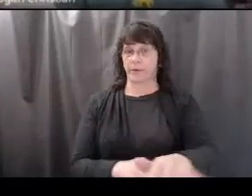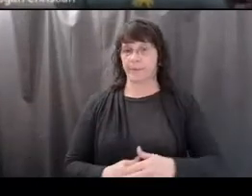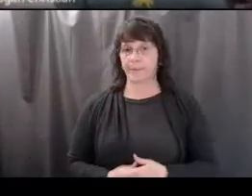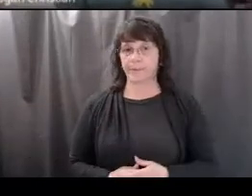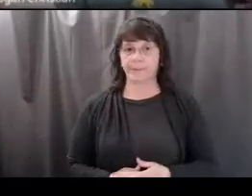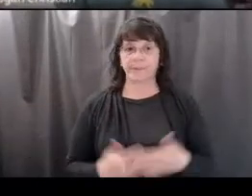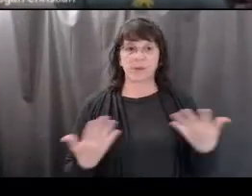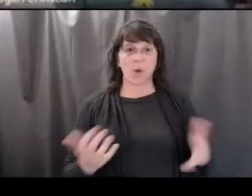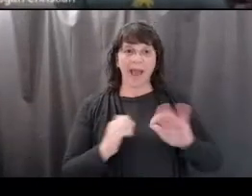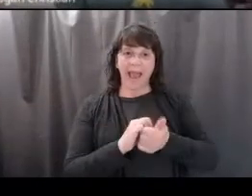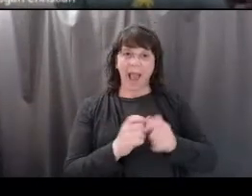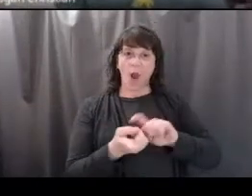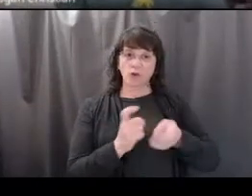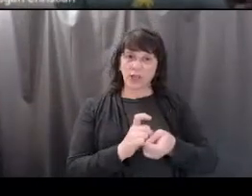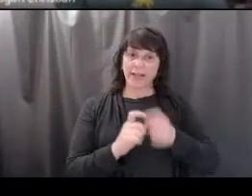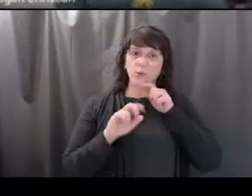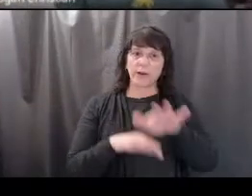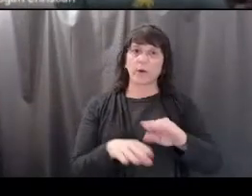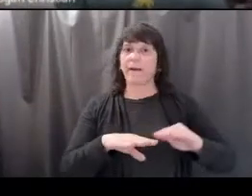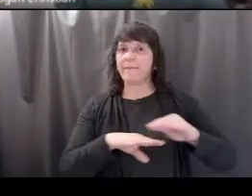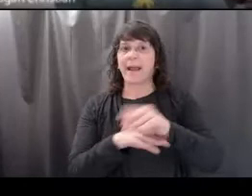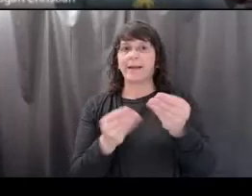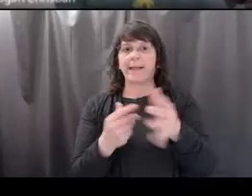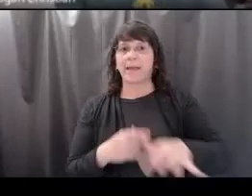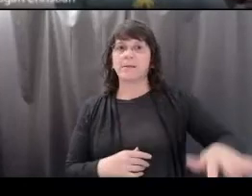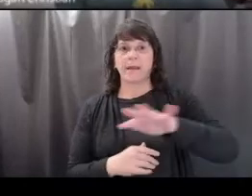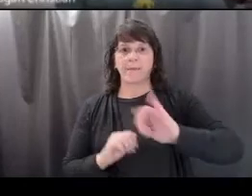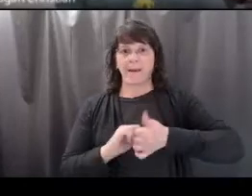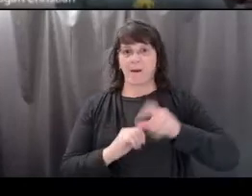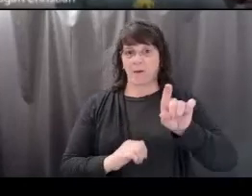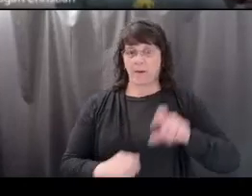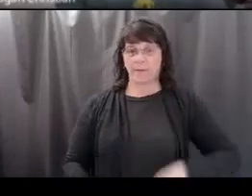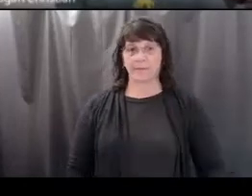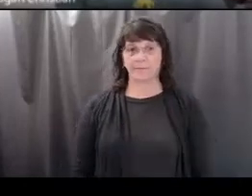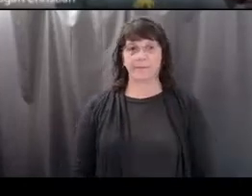So how might the changes of a river affect the landscape and the terrain of an area?